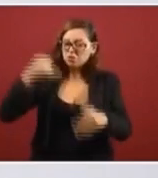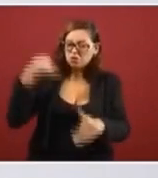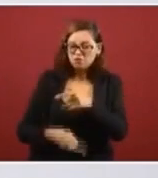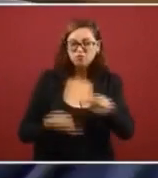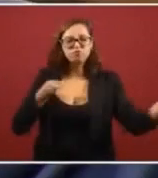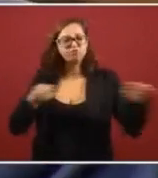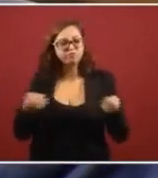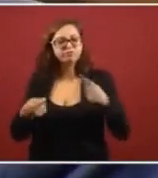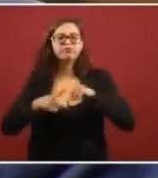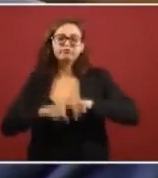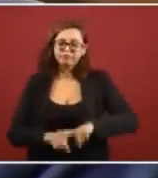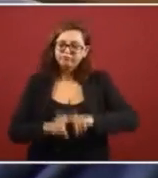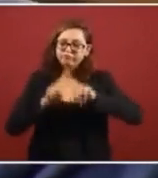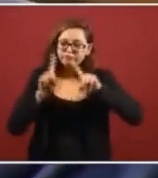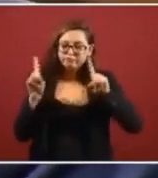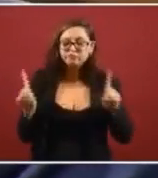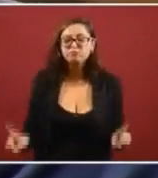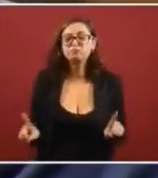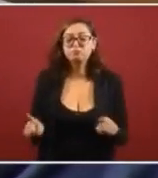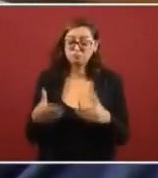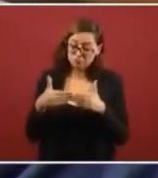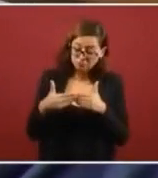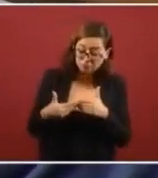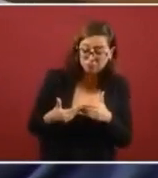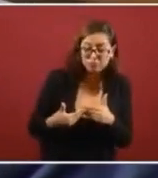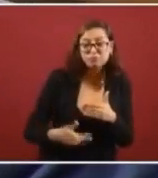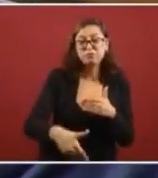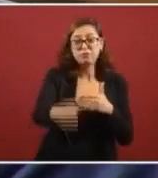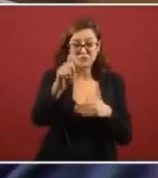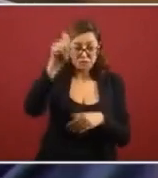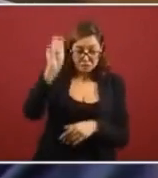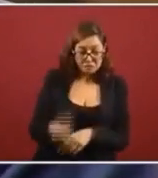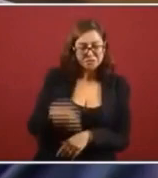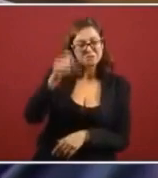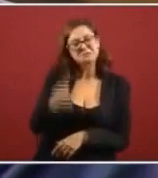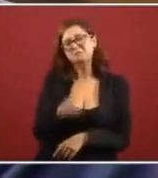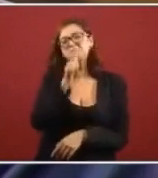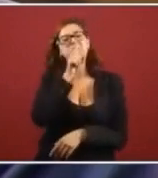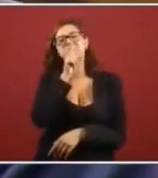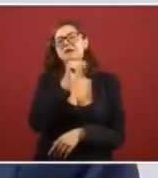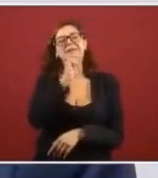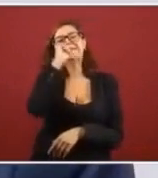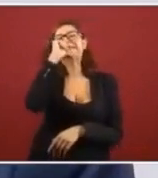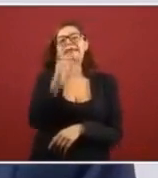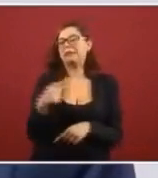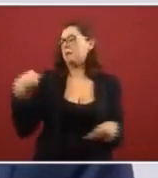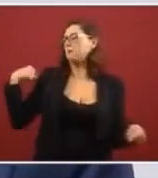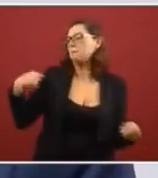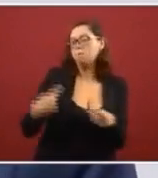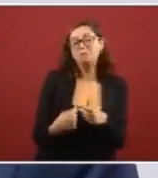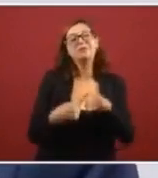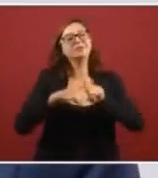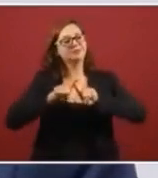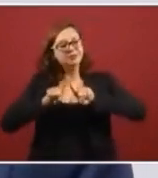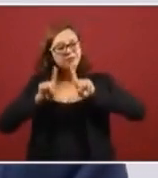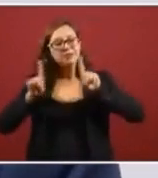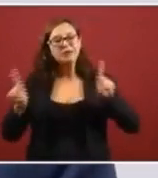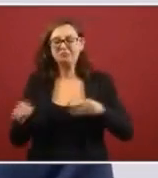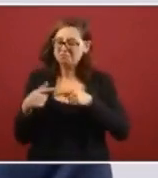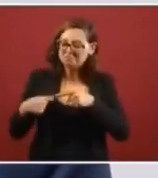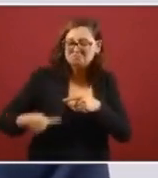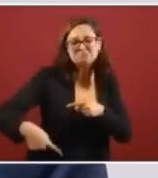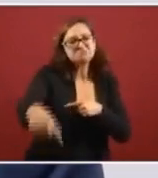menus and this has not been nor has it has ever been any of the same on the contrary